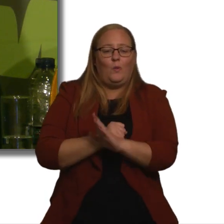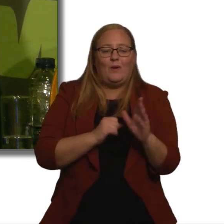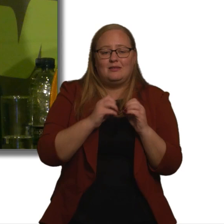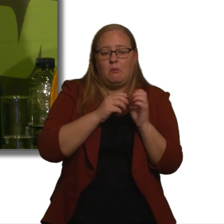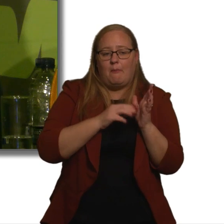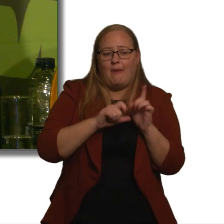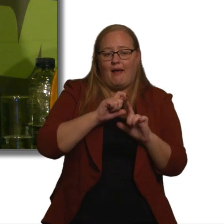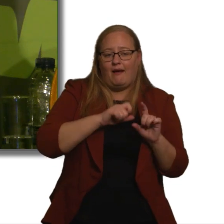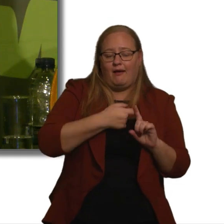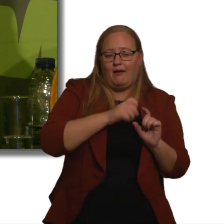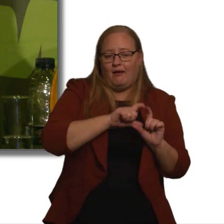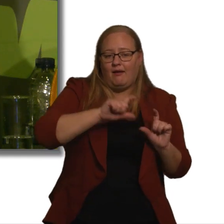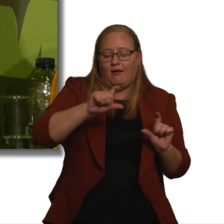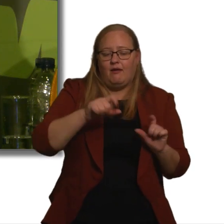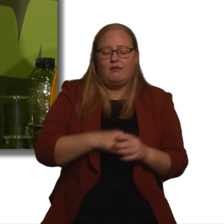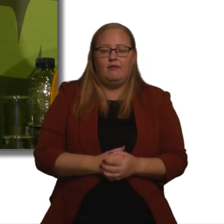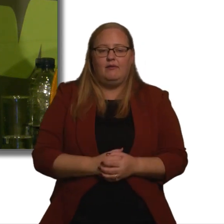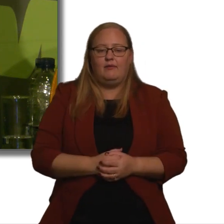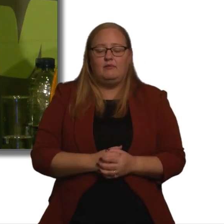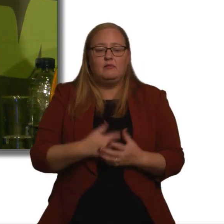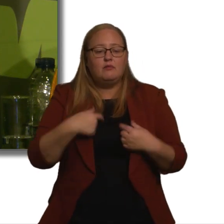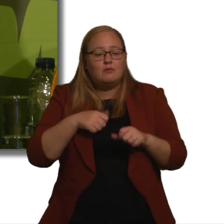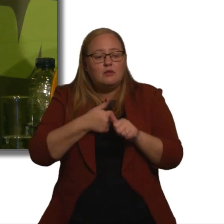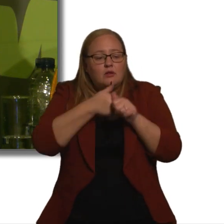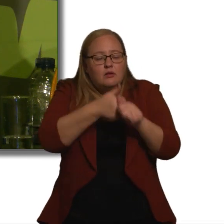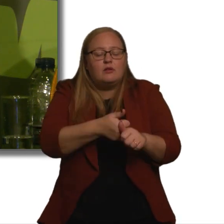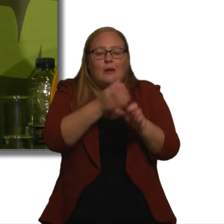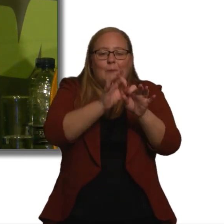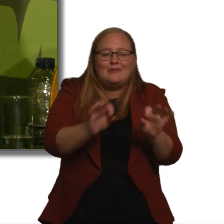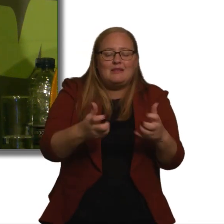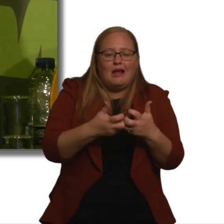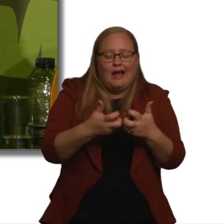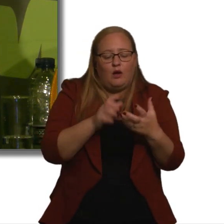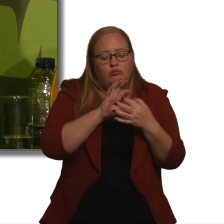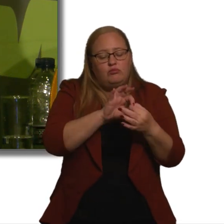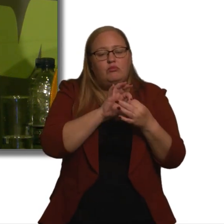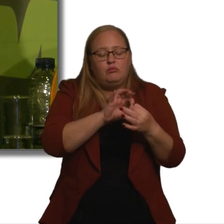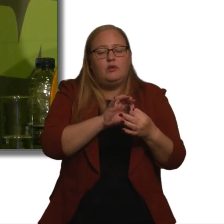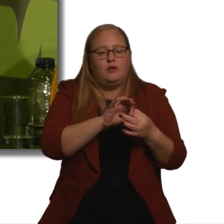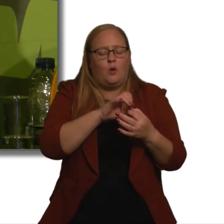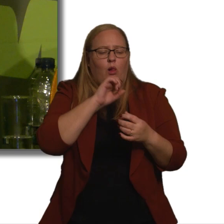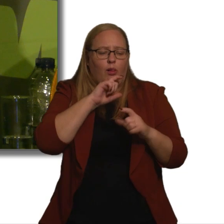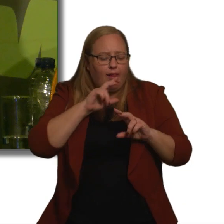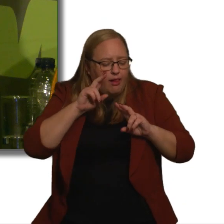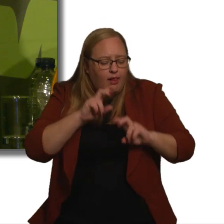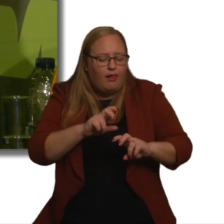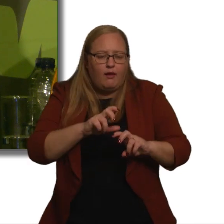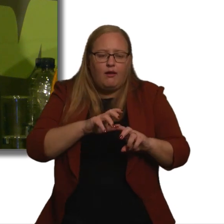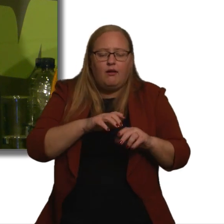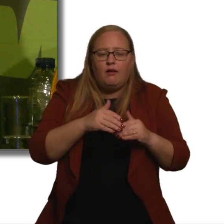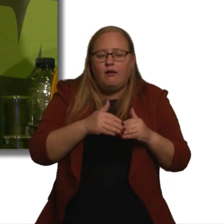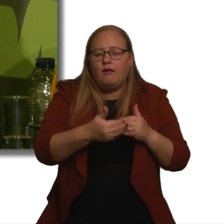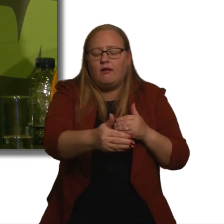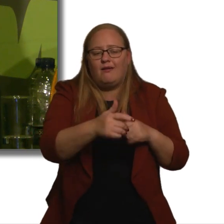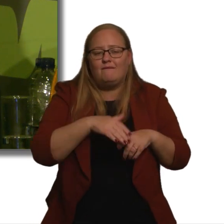Exploring how we, the cooperative movement, can support peace through cooperation will continue to take many forms,